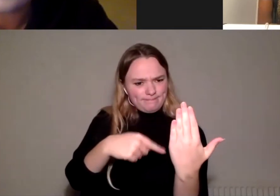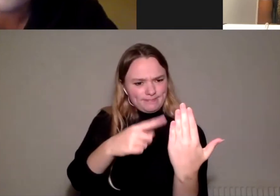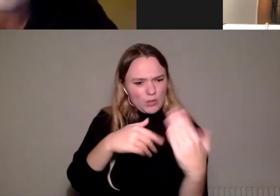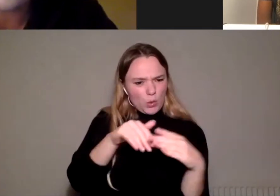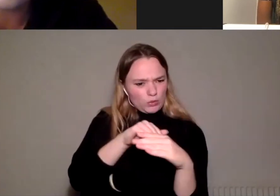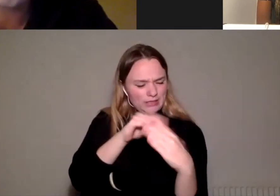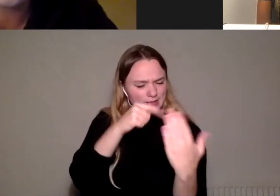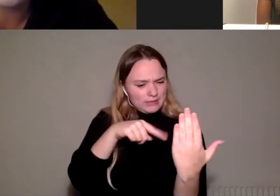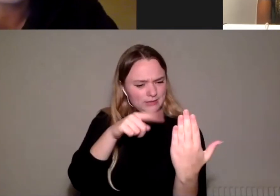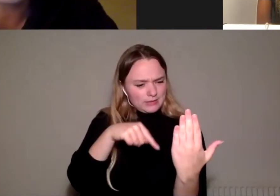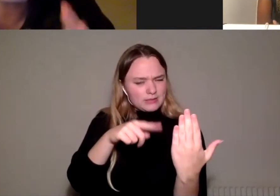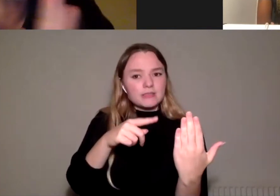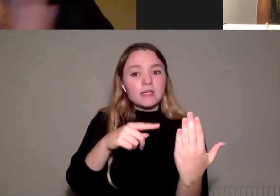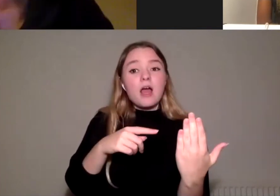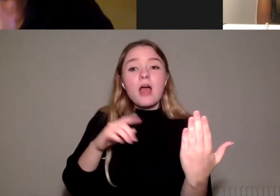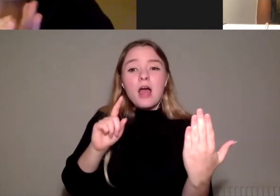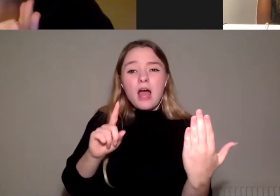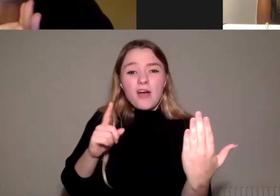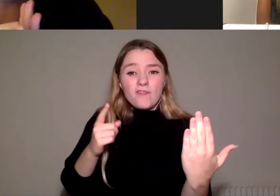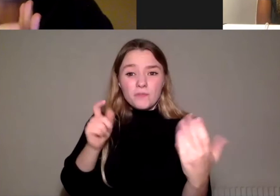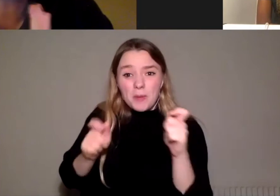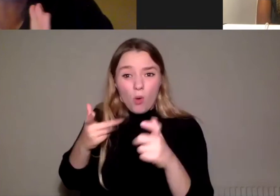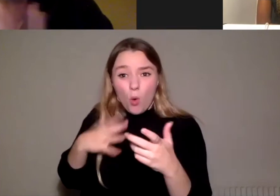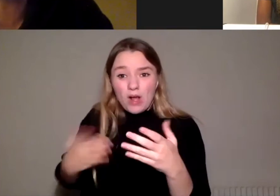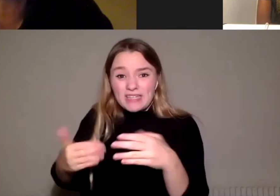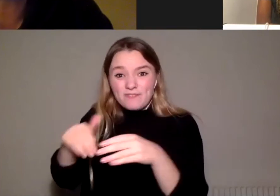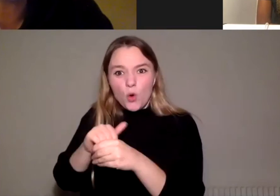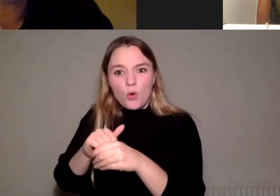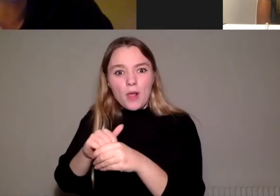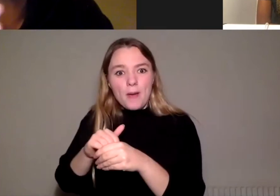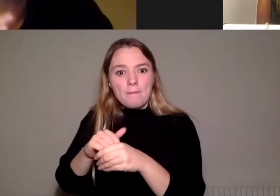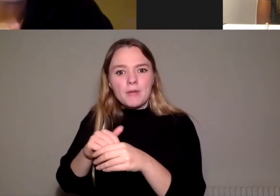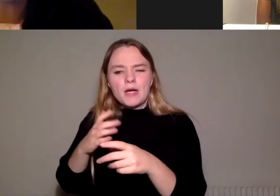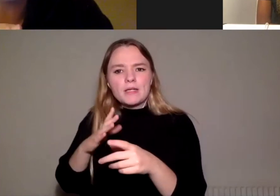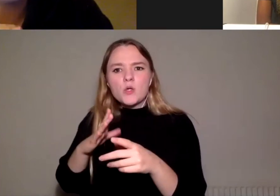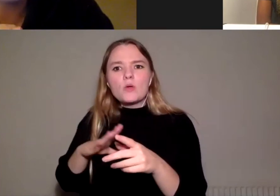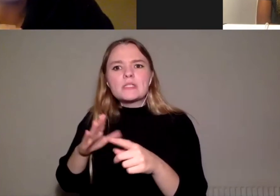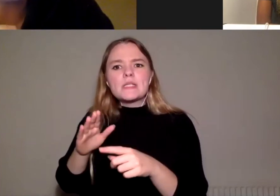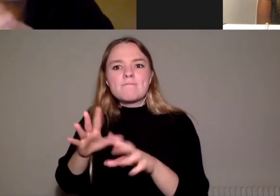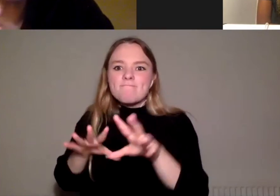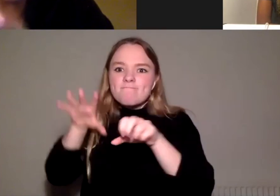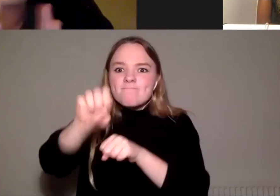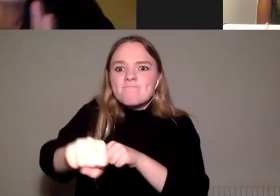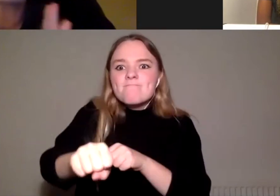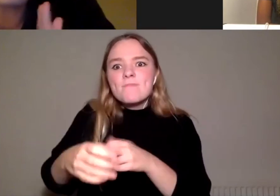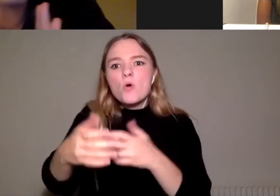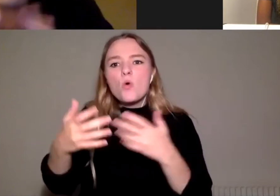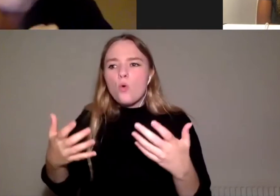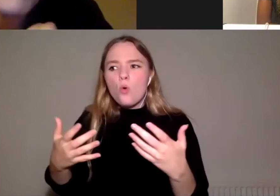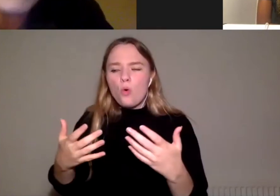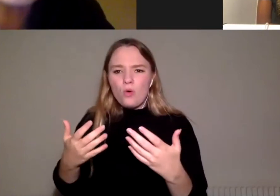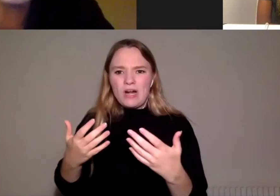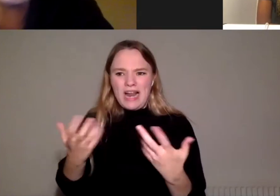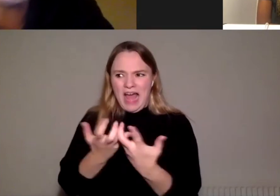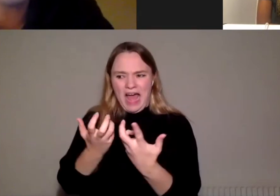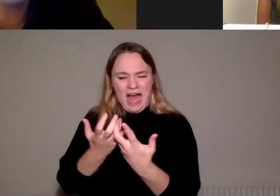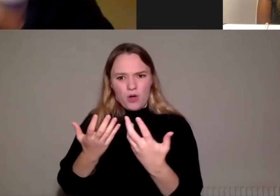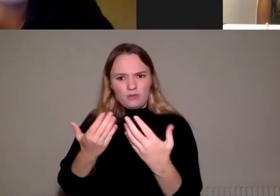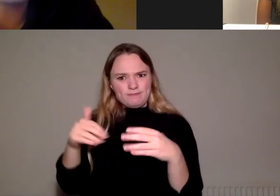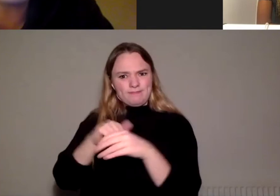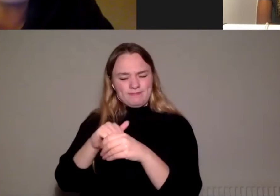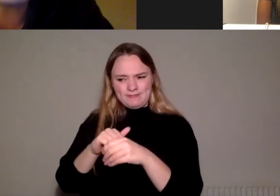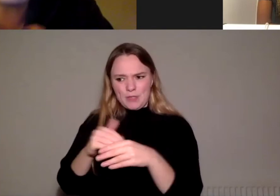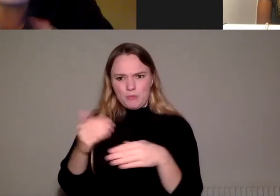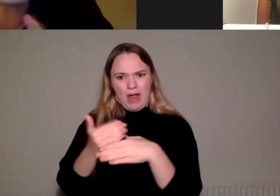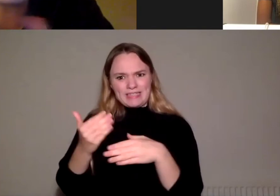But so for people that want to get involved, but they don't want to overstep the mark, or they don't know how to get involved practically,